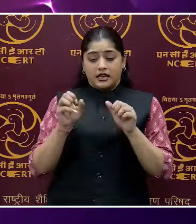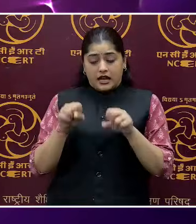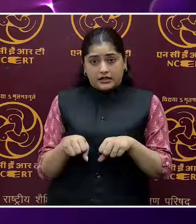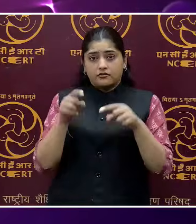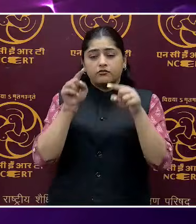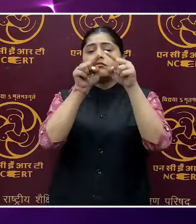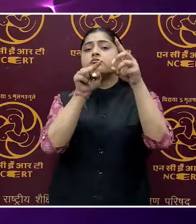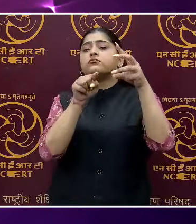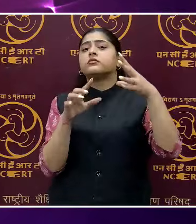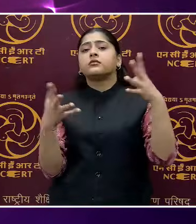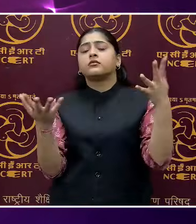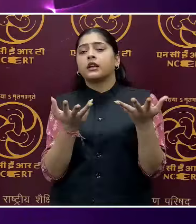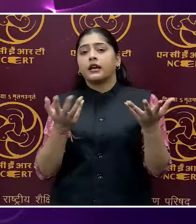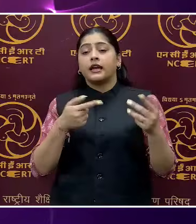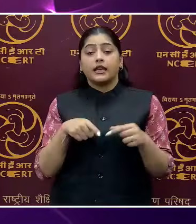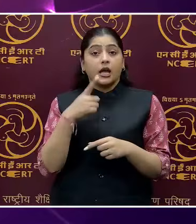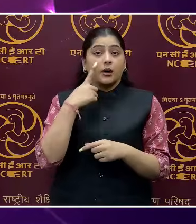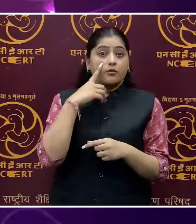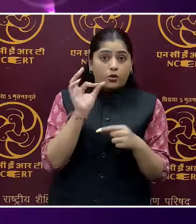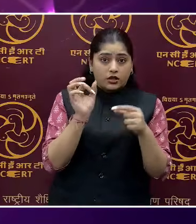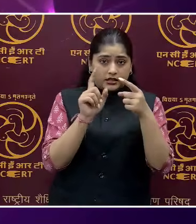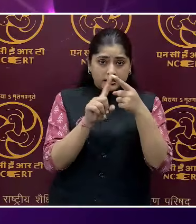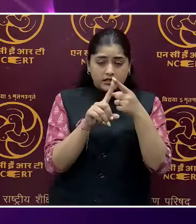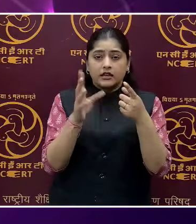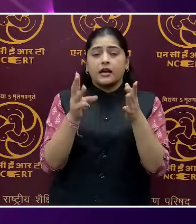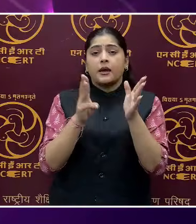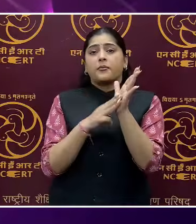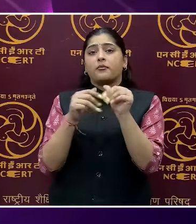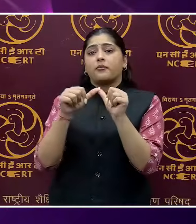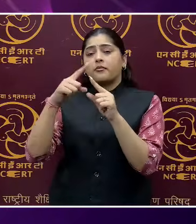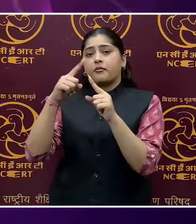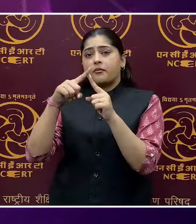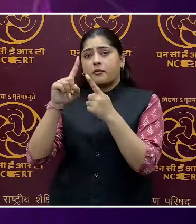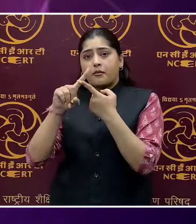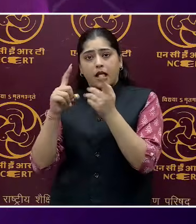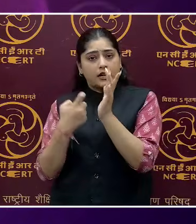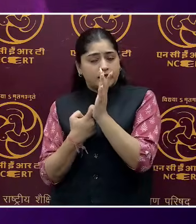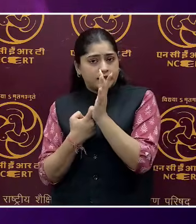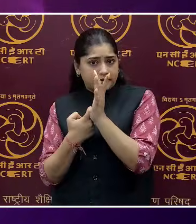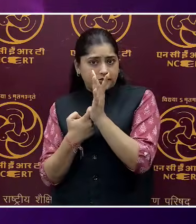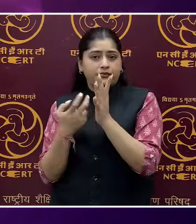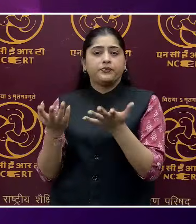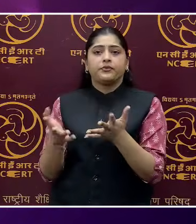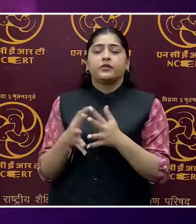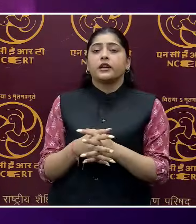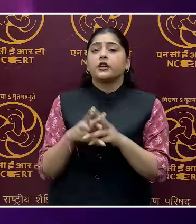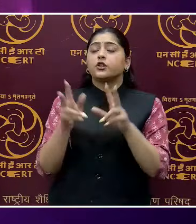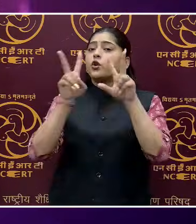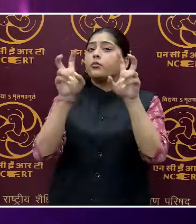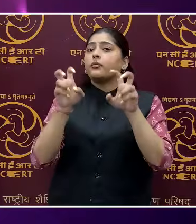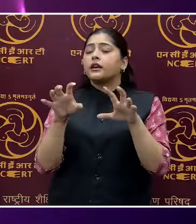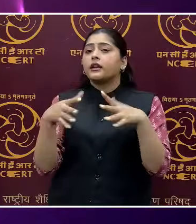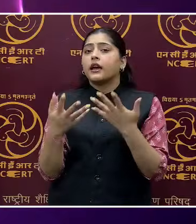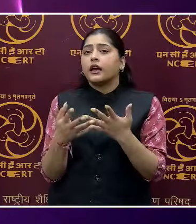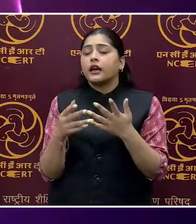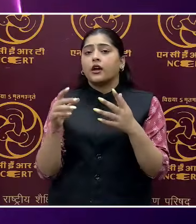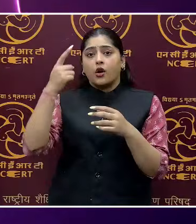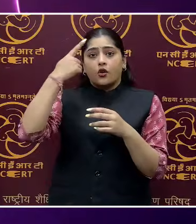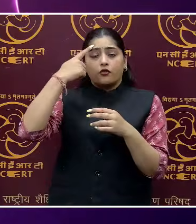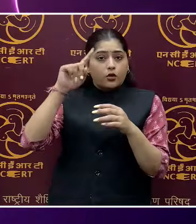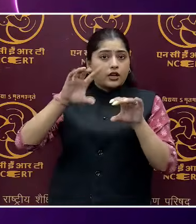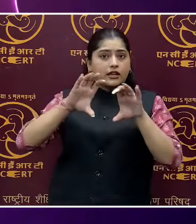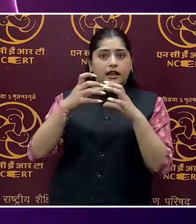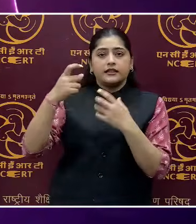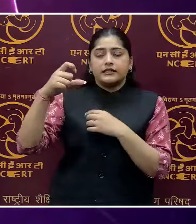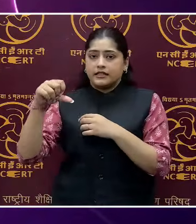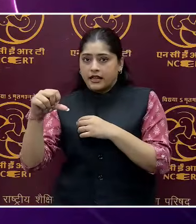going to learn about the importance of matter, and topic of today's demonstration is of grade 9th. Gases are